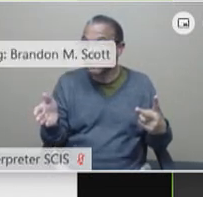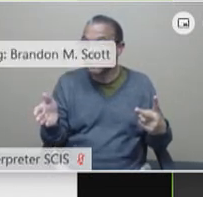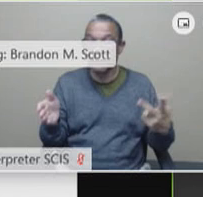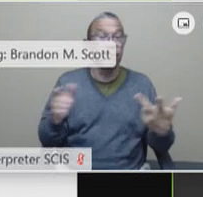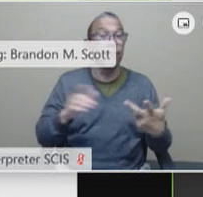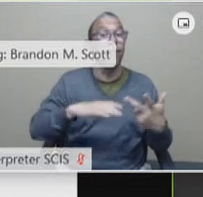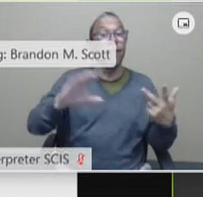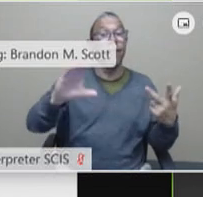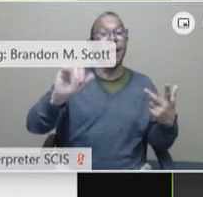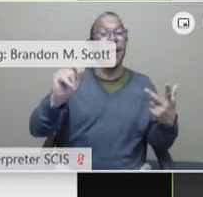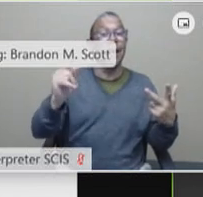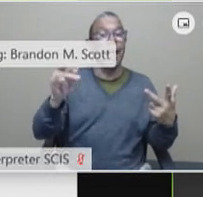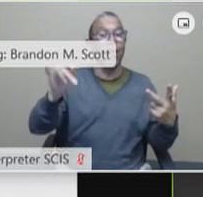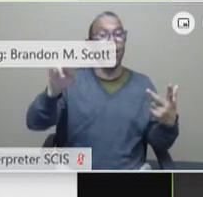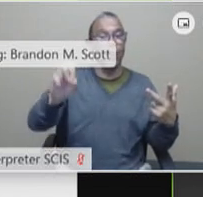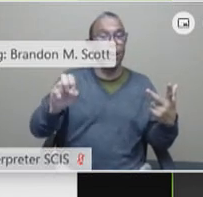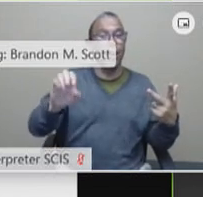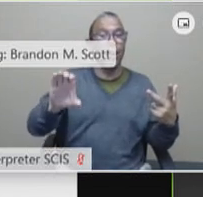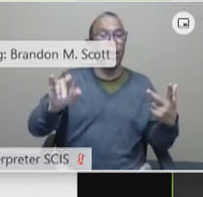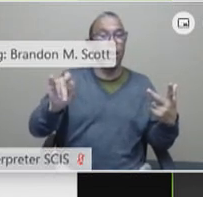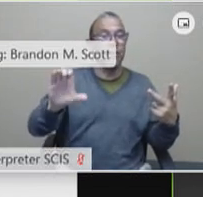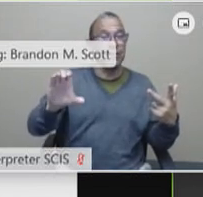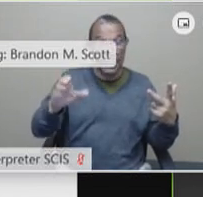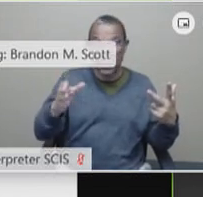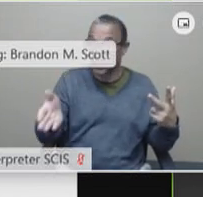Catherine Klosick. Catherine, are you there?